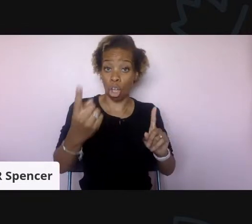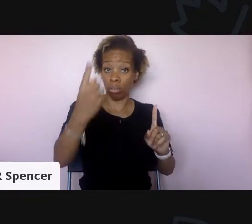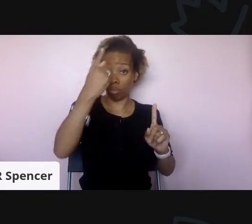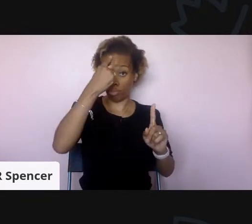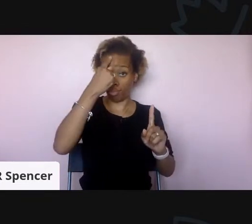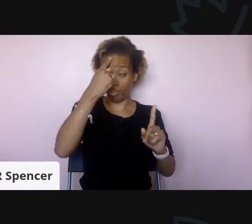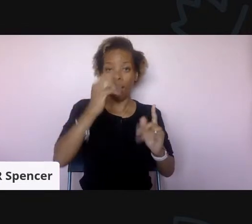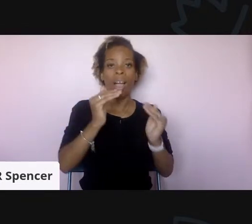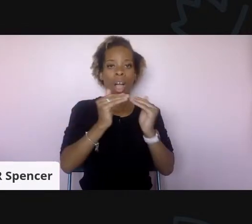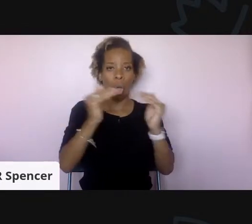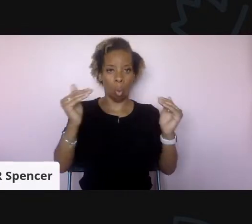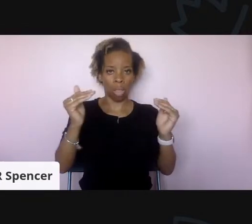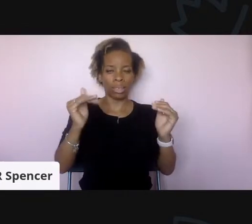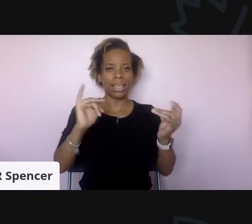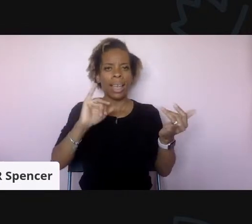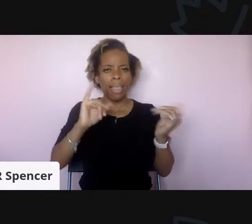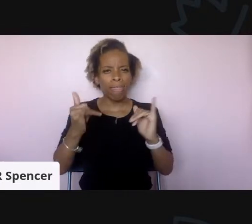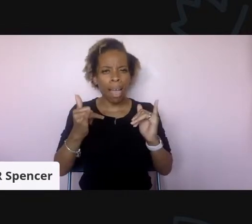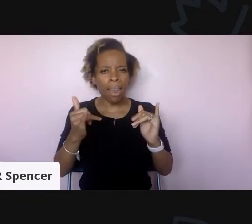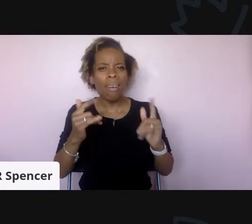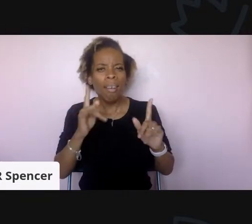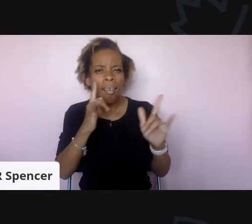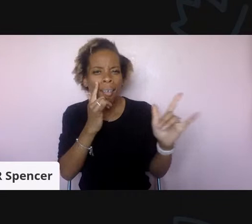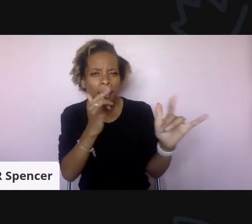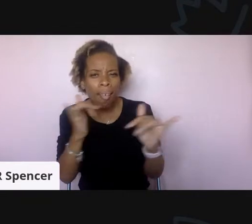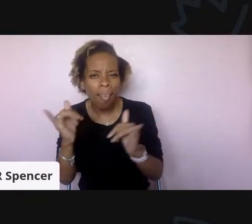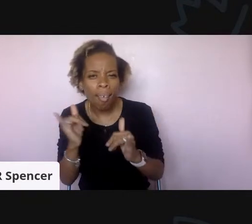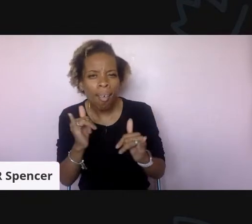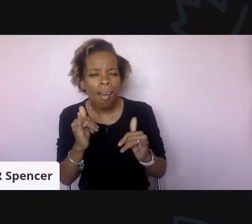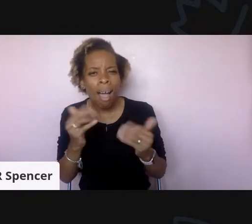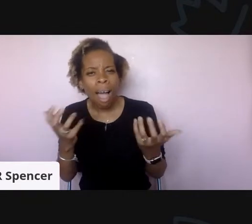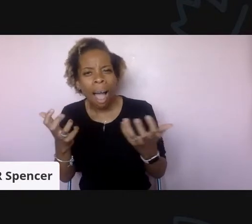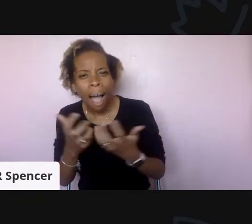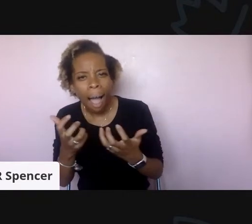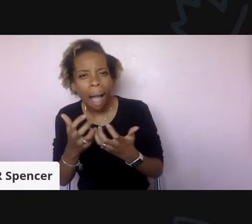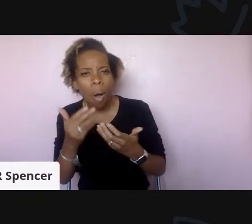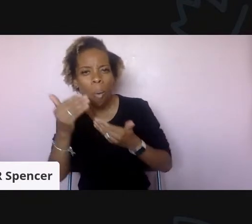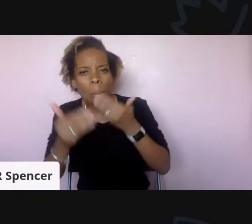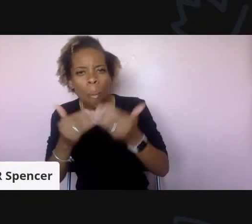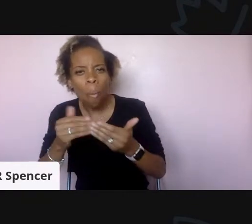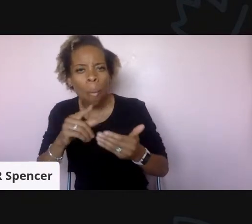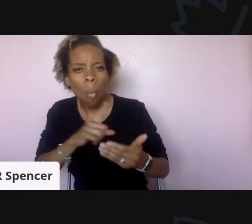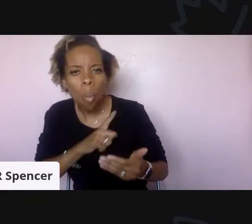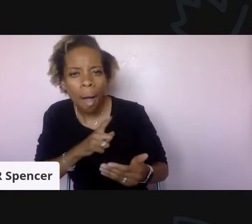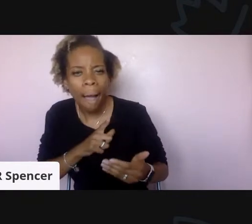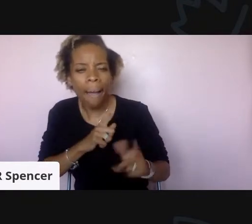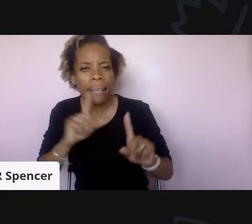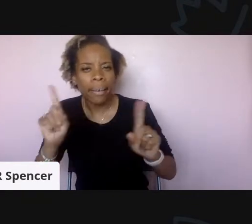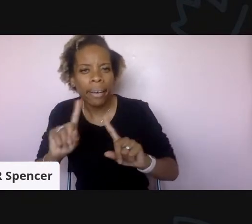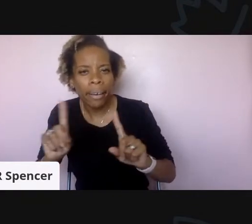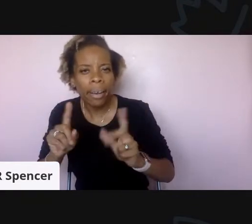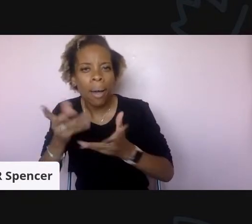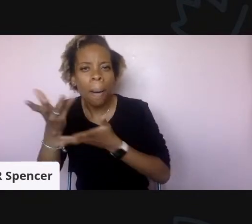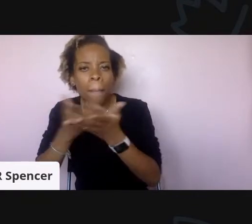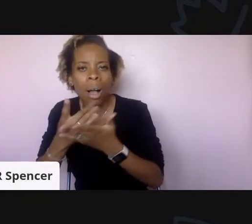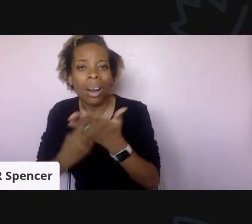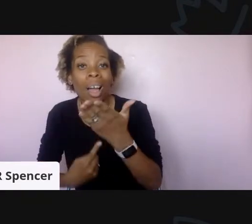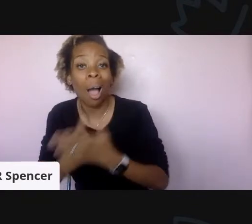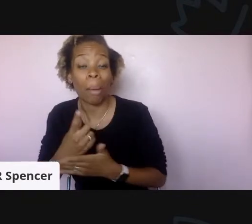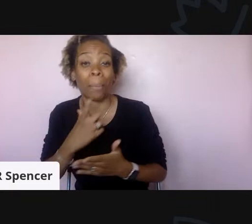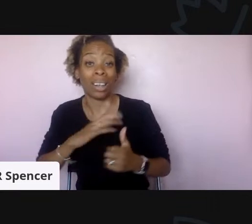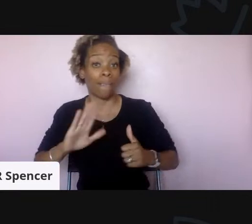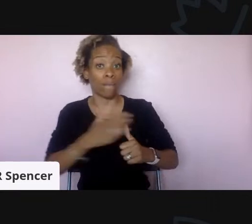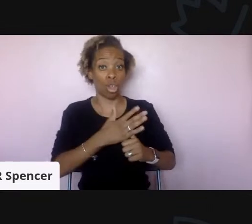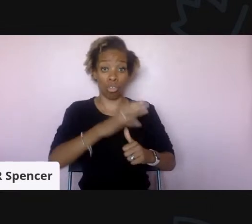at negotiating, bargaining for our members Really, really important. And for that to happen,